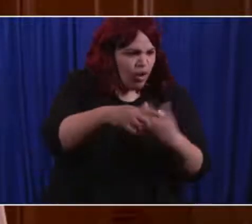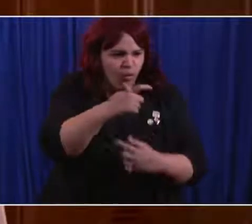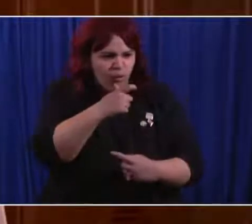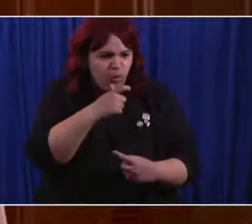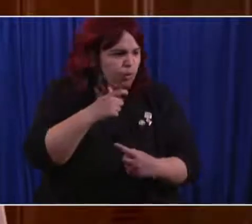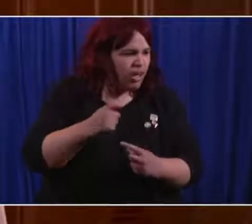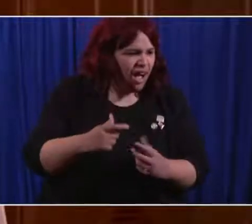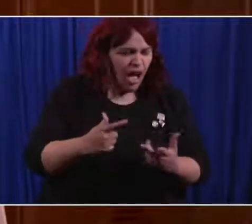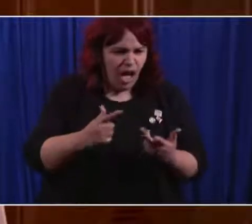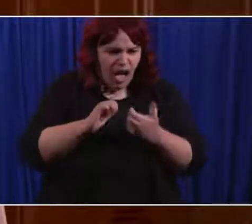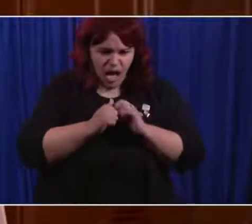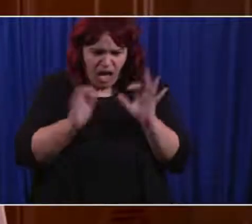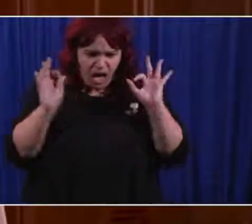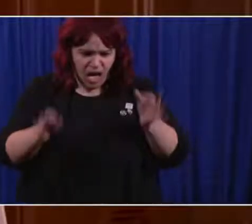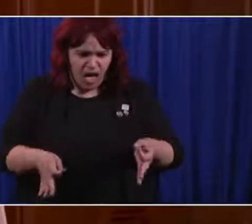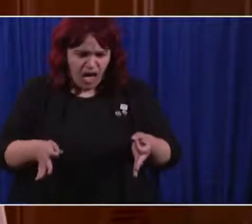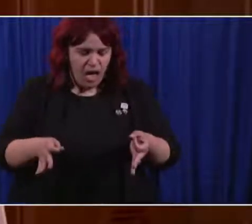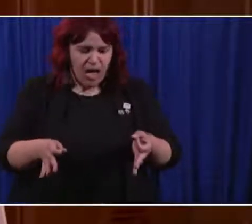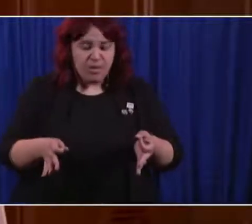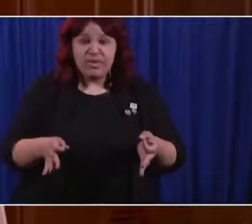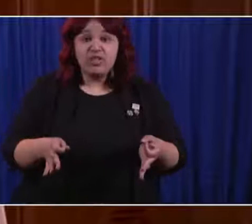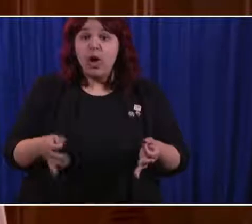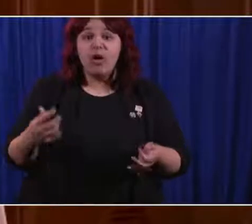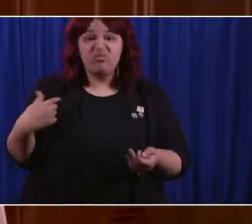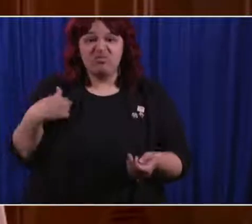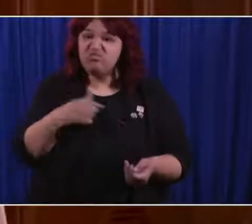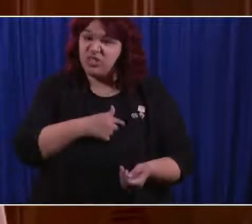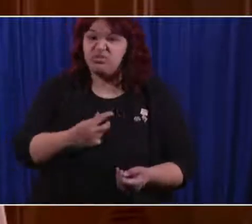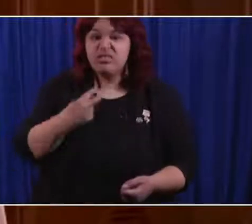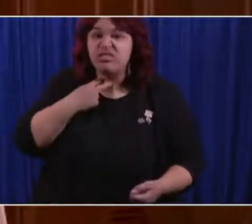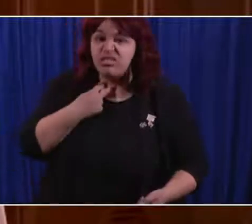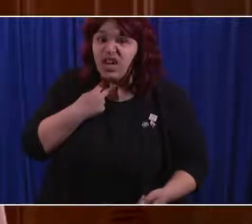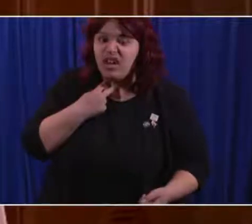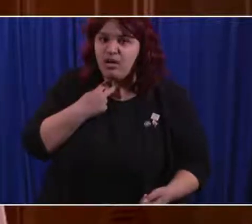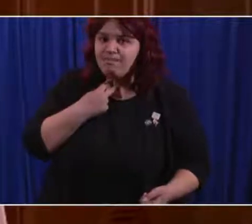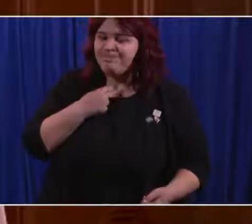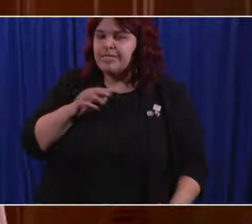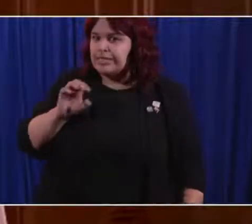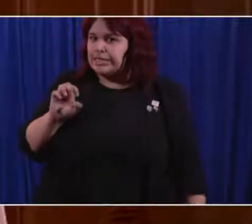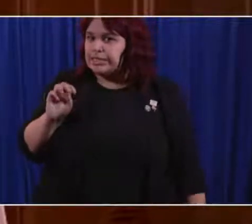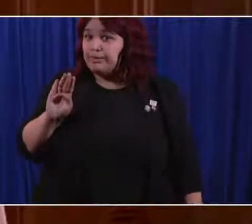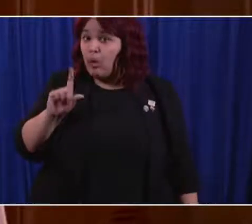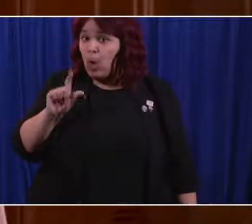might have been exposed to in China. Ebola, it's the basic same principle.